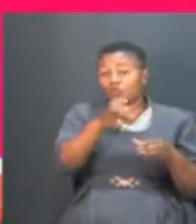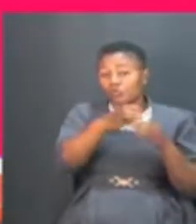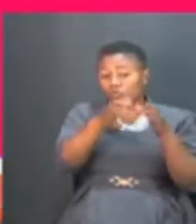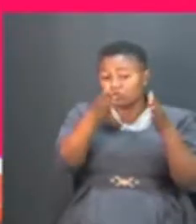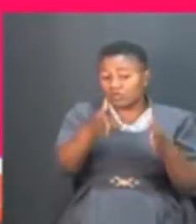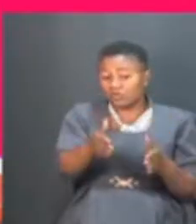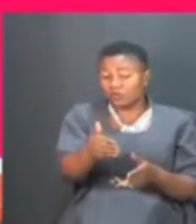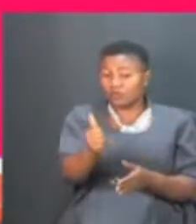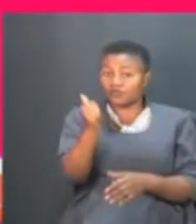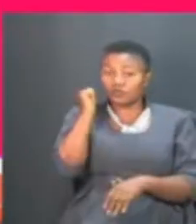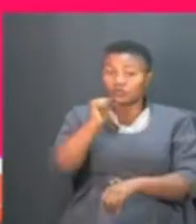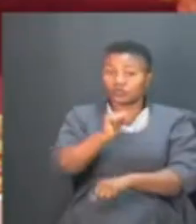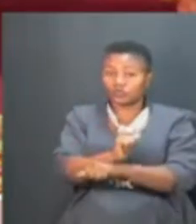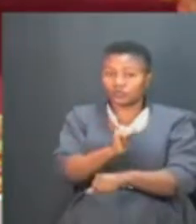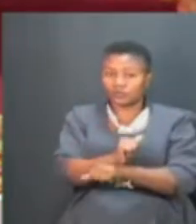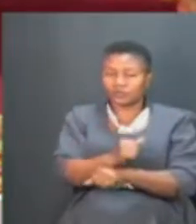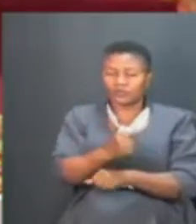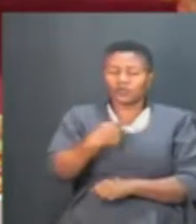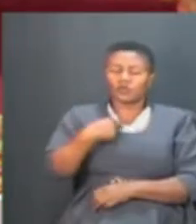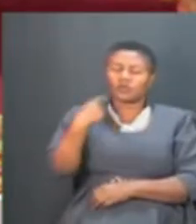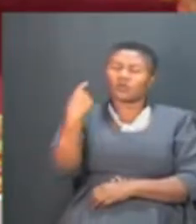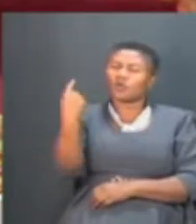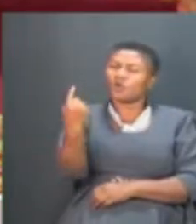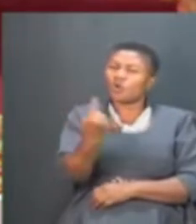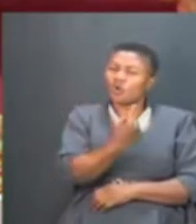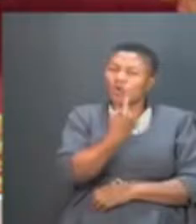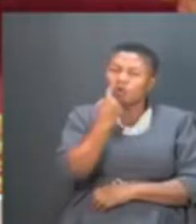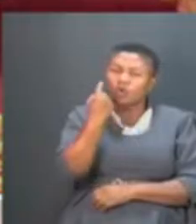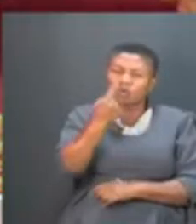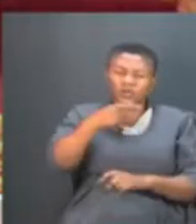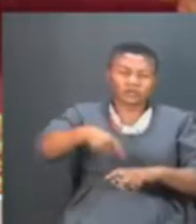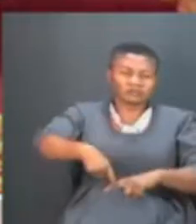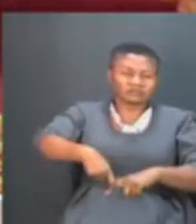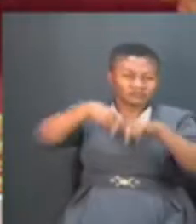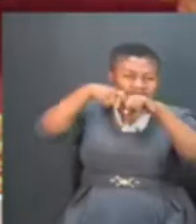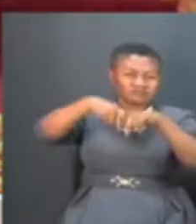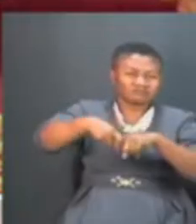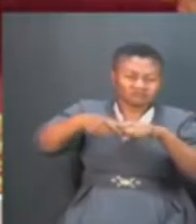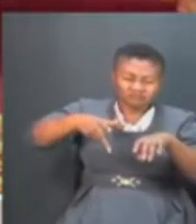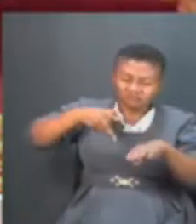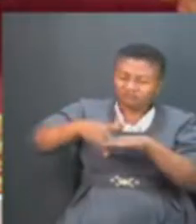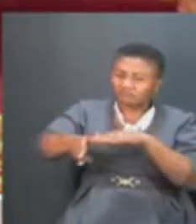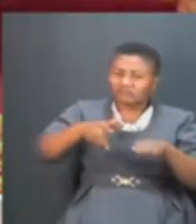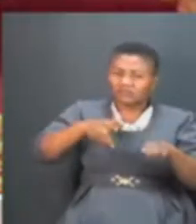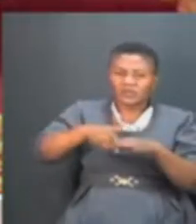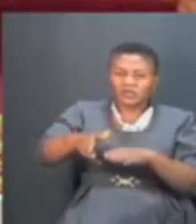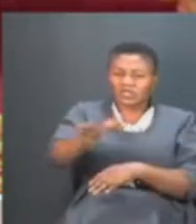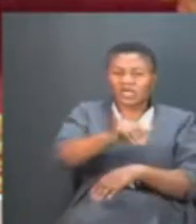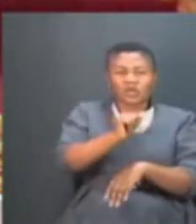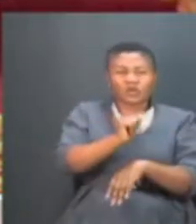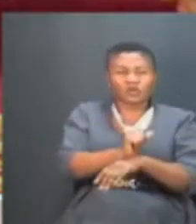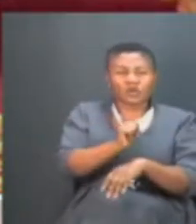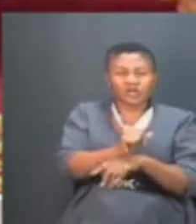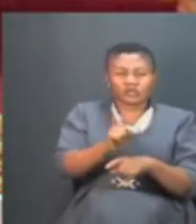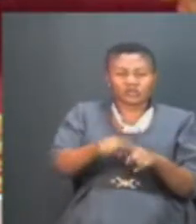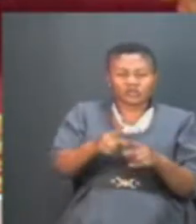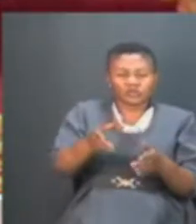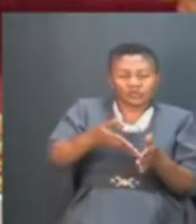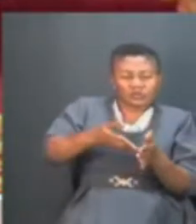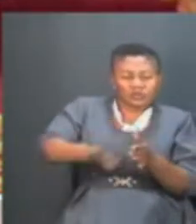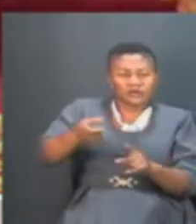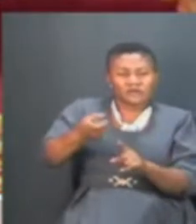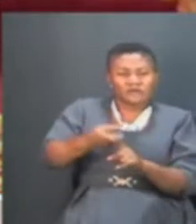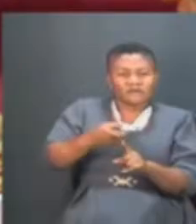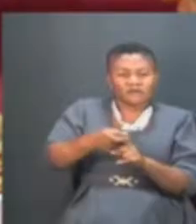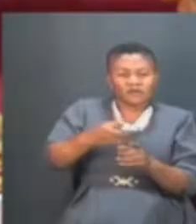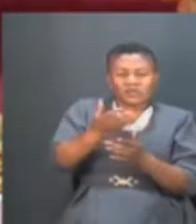Mr. Speaker, I always terminate projects based on the provisions in the contract to avoid judgment debt. So there are steps we